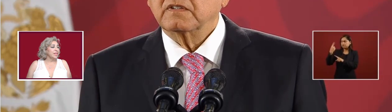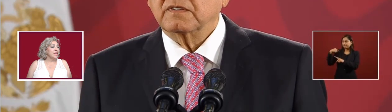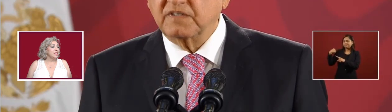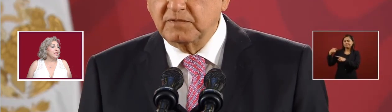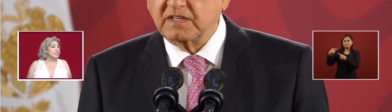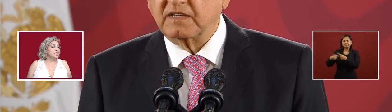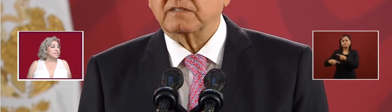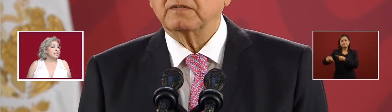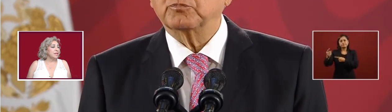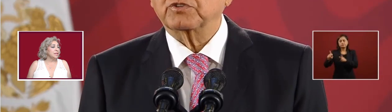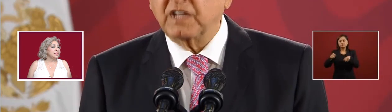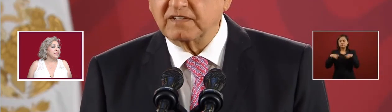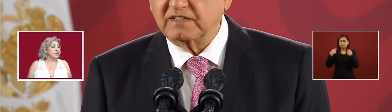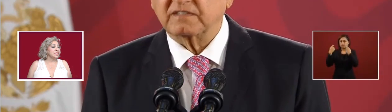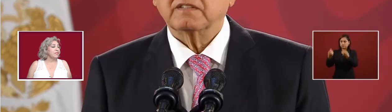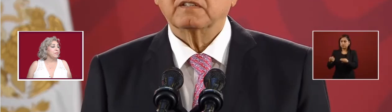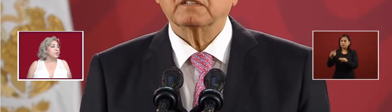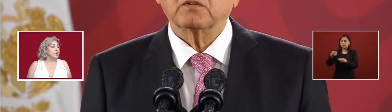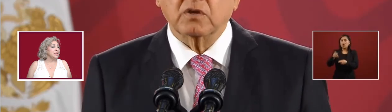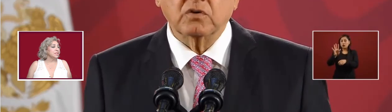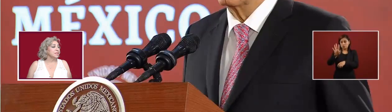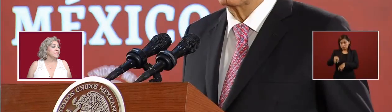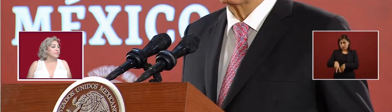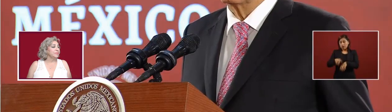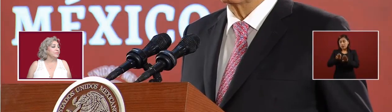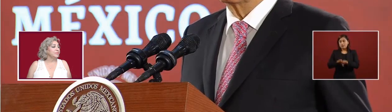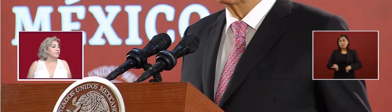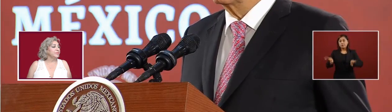these civic ceremonies